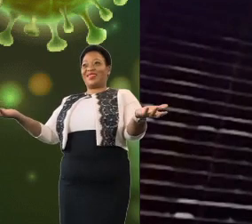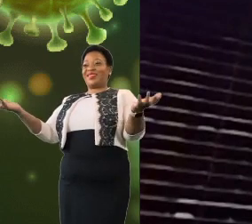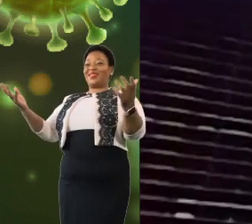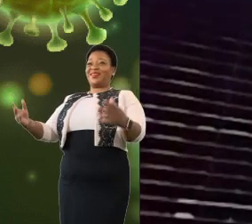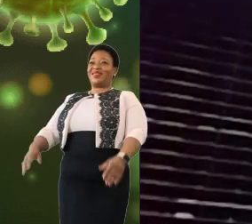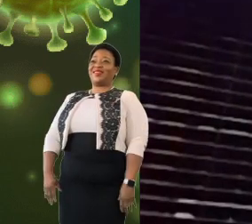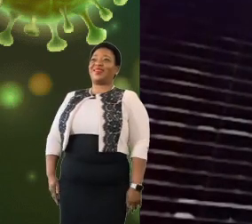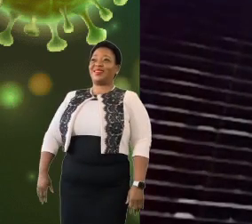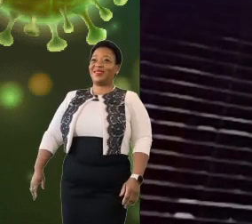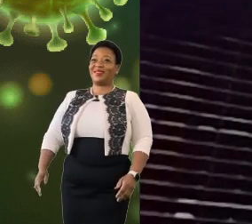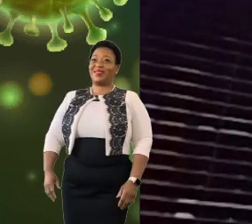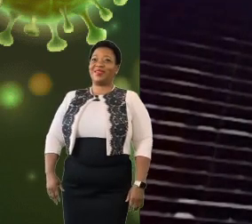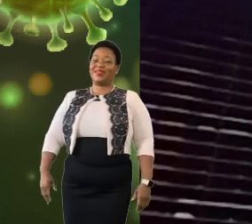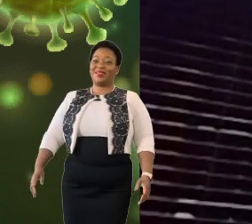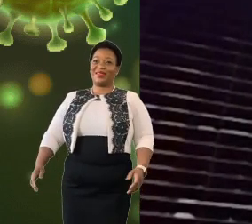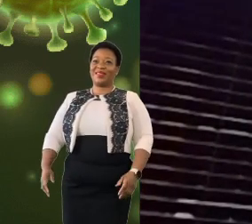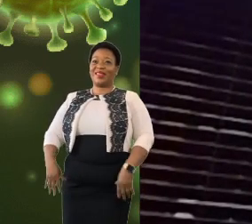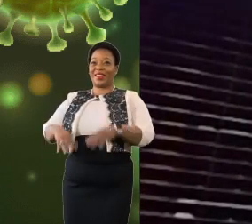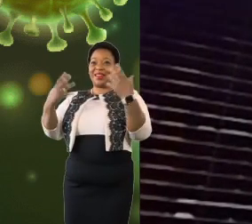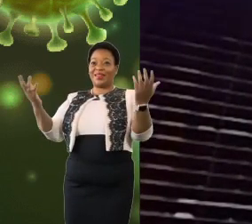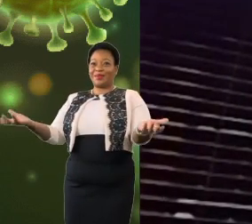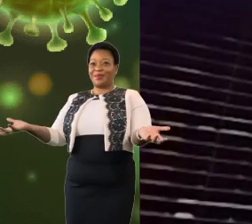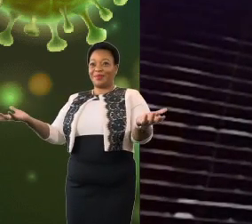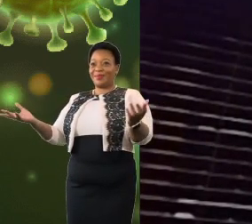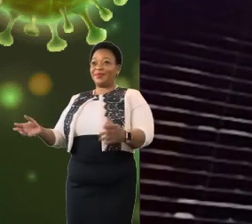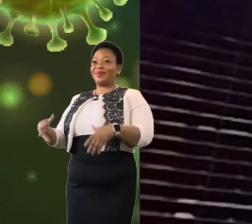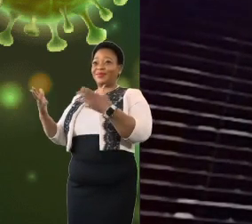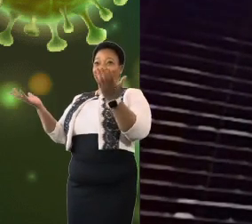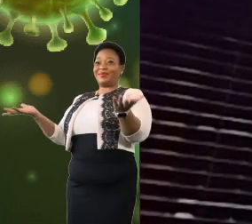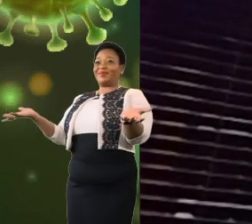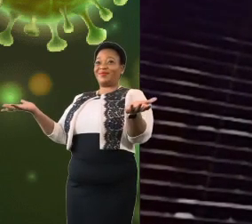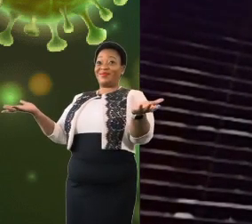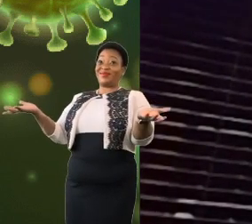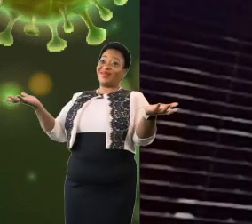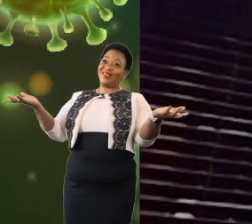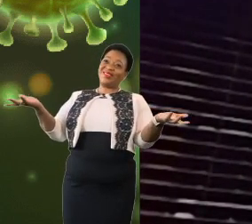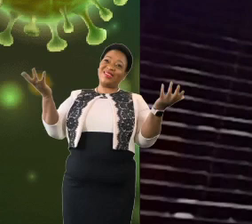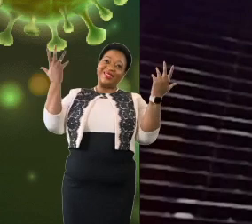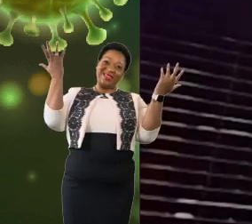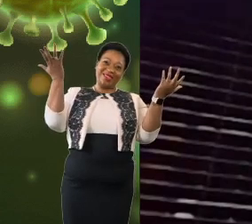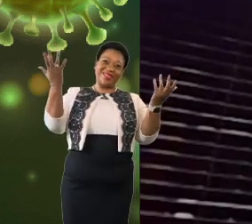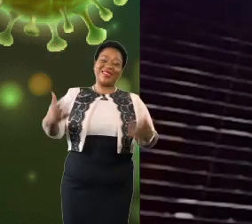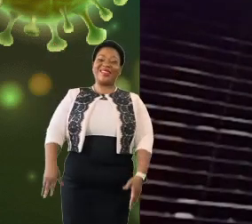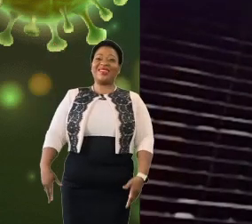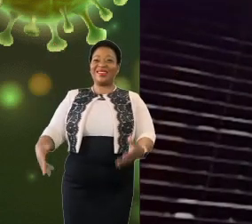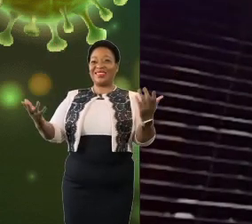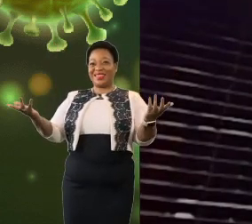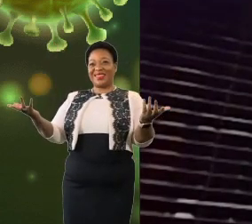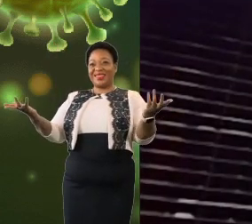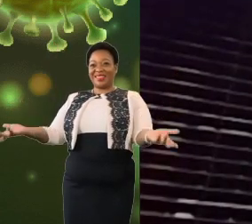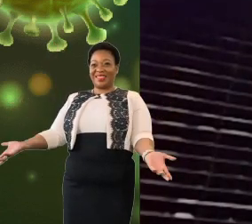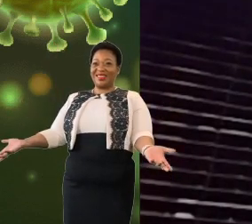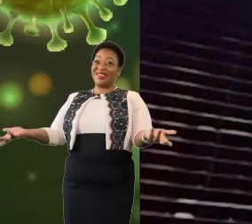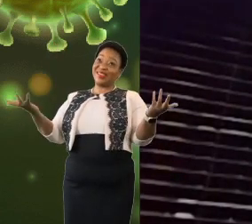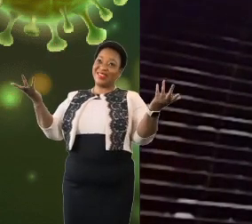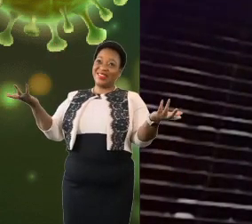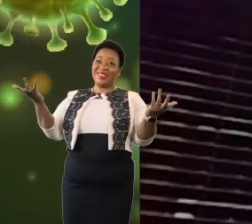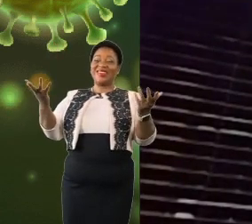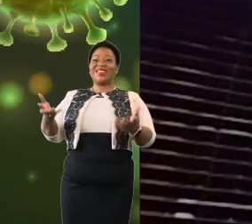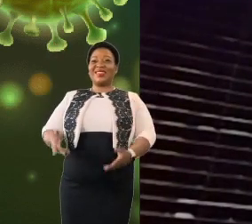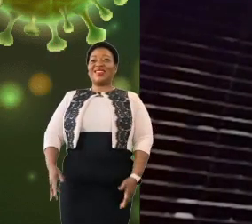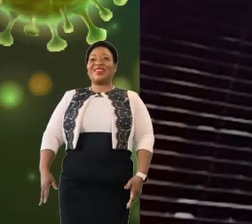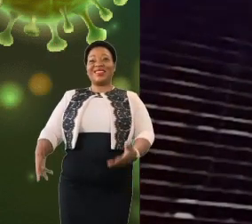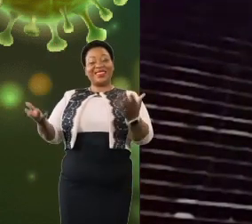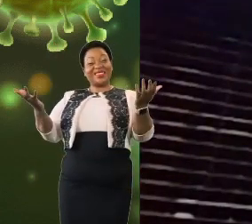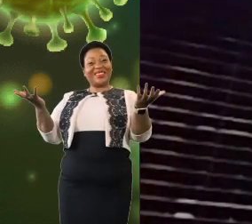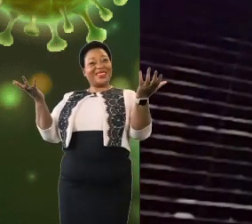We must put ourselves in the shoes of those people that we are serving. Then, act as if we